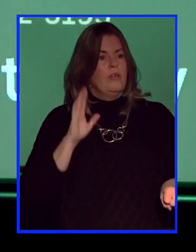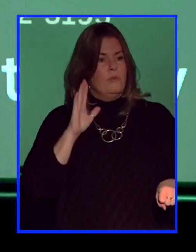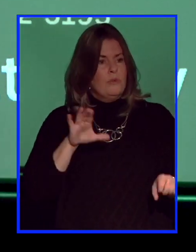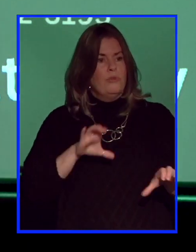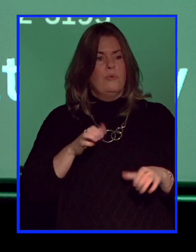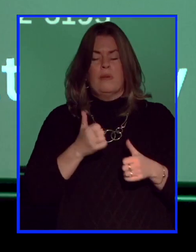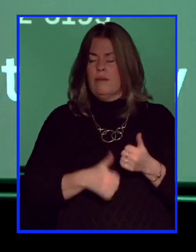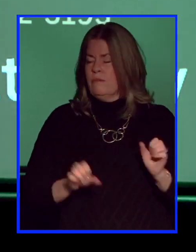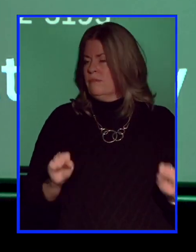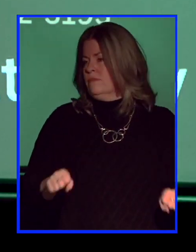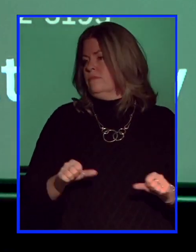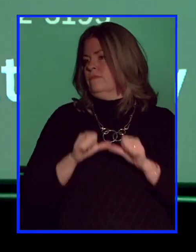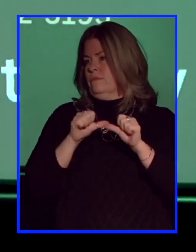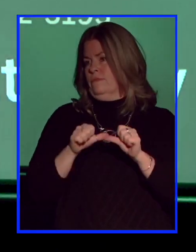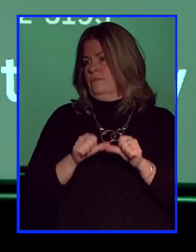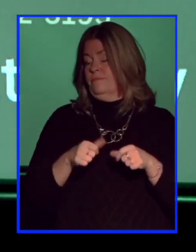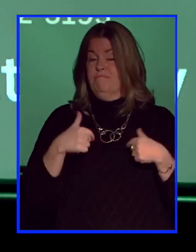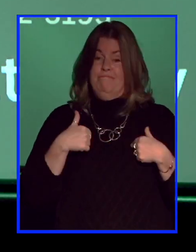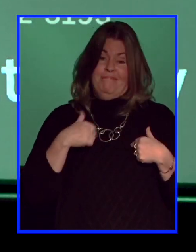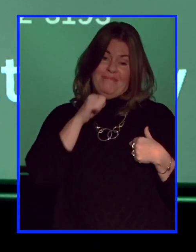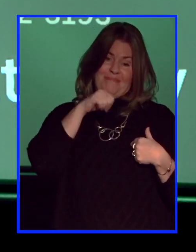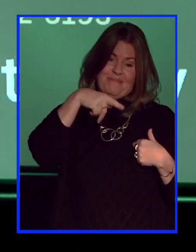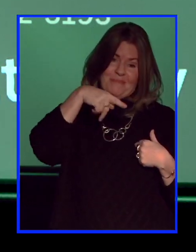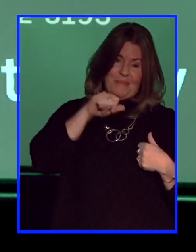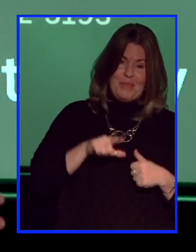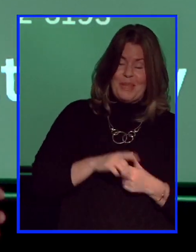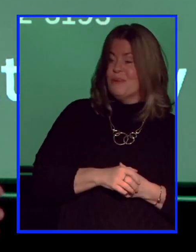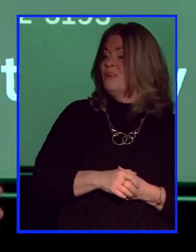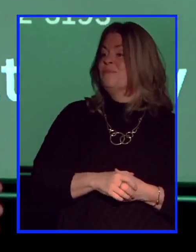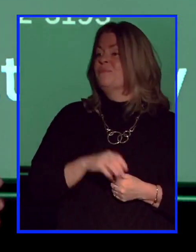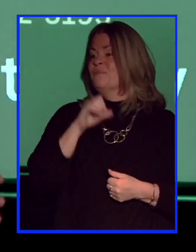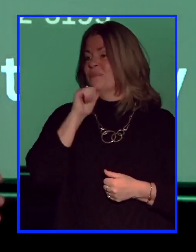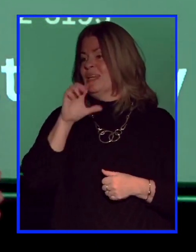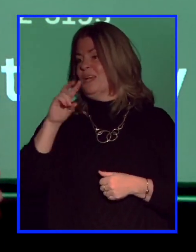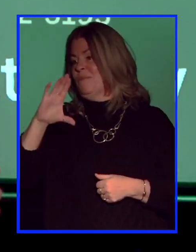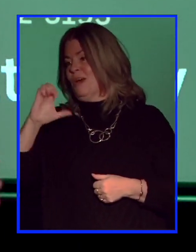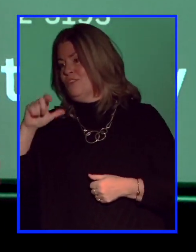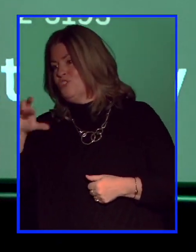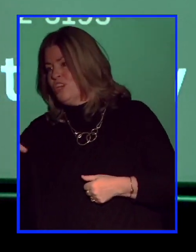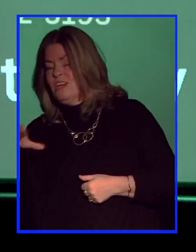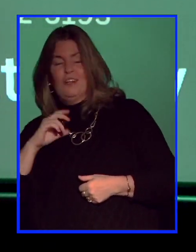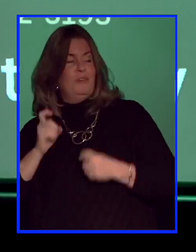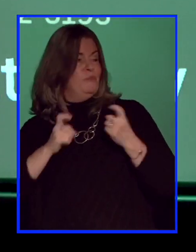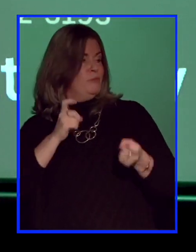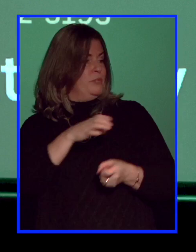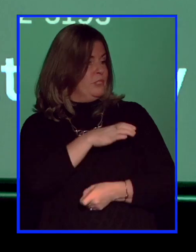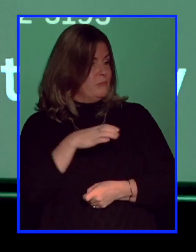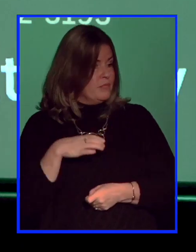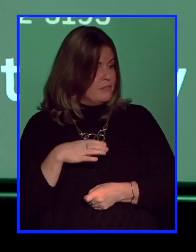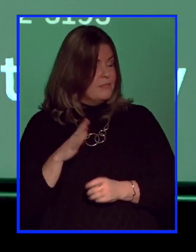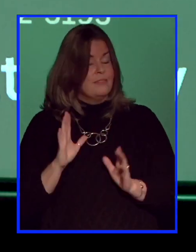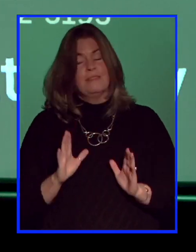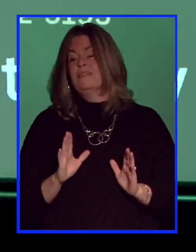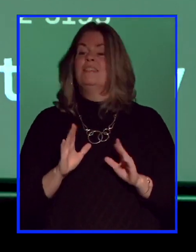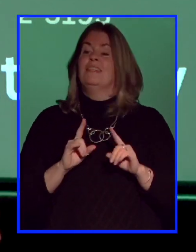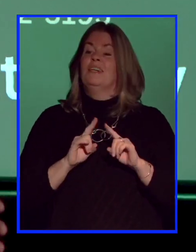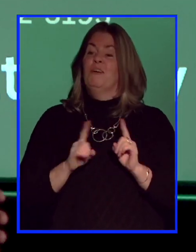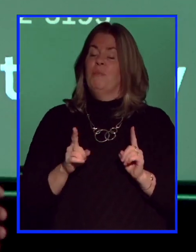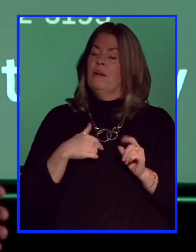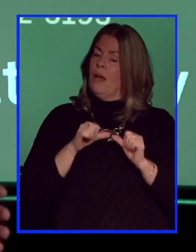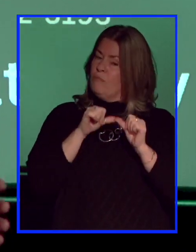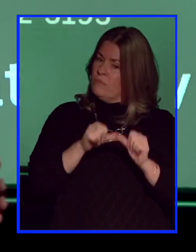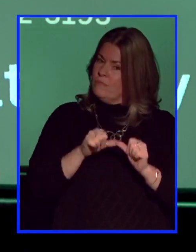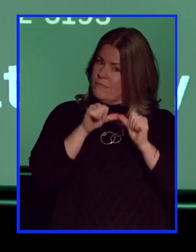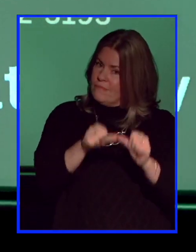that. So I'm not Patrick. And I'm not the chair of the Appropriations Committee, but I'm